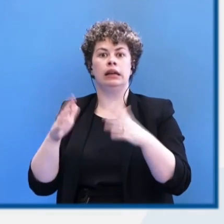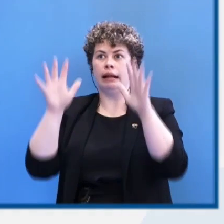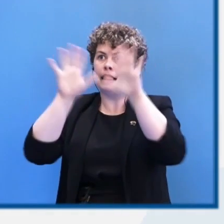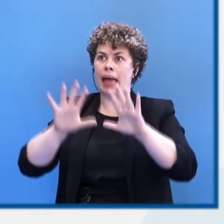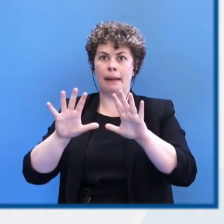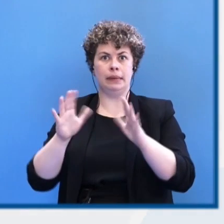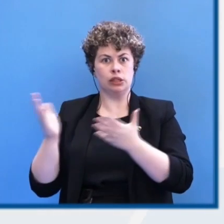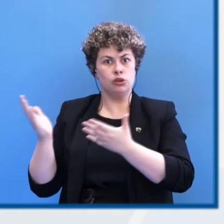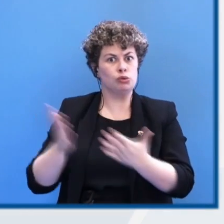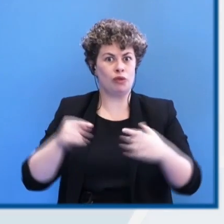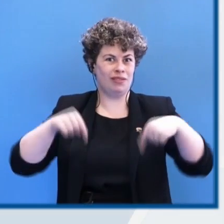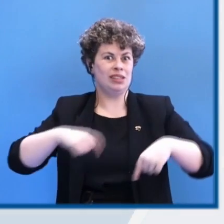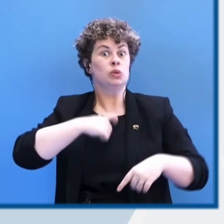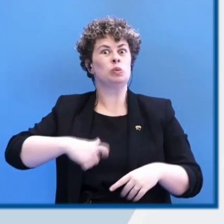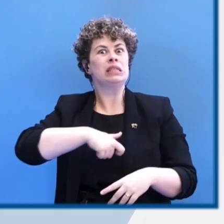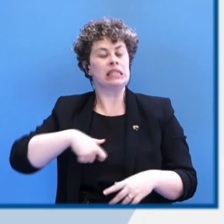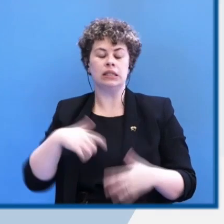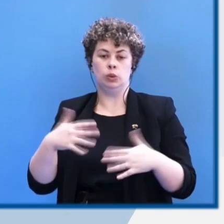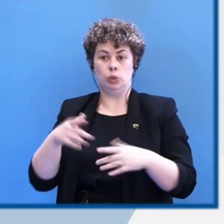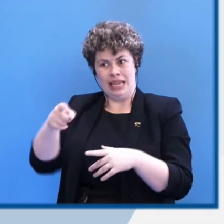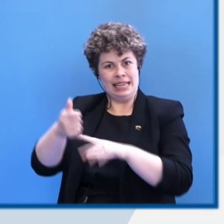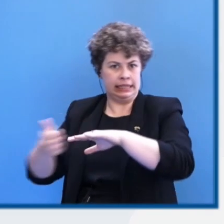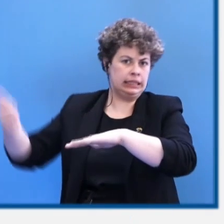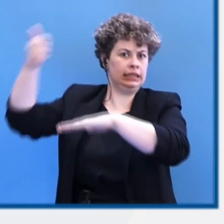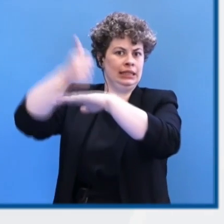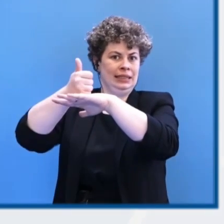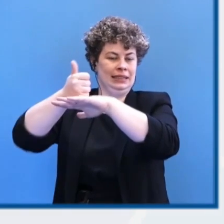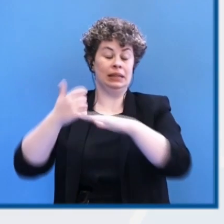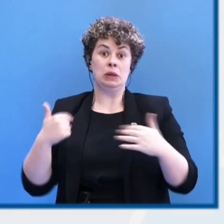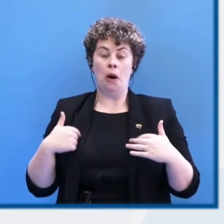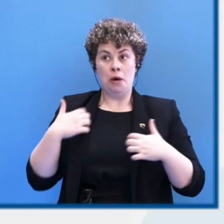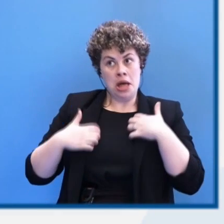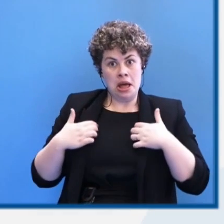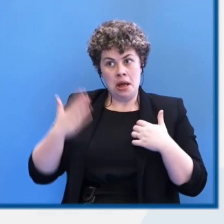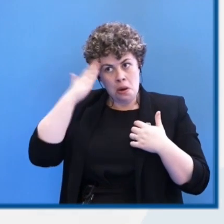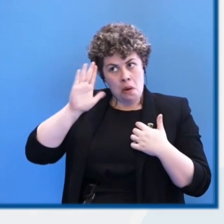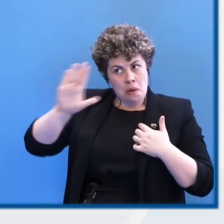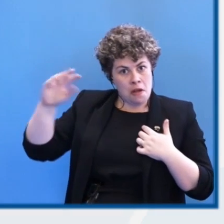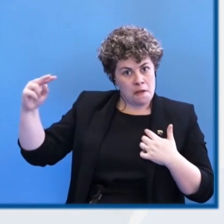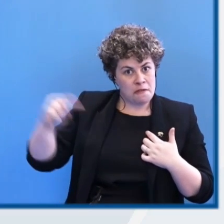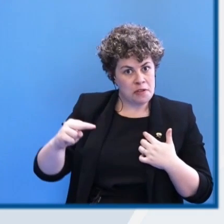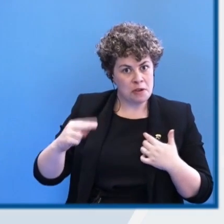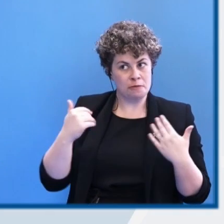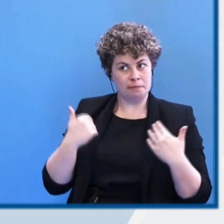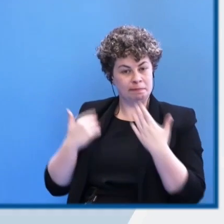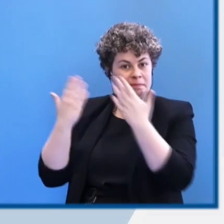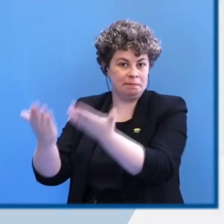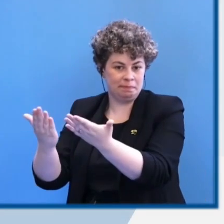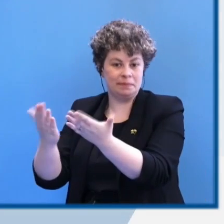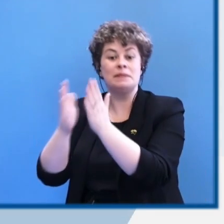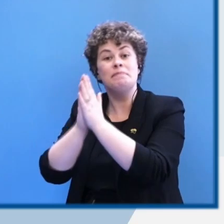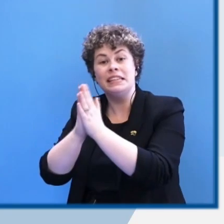So, Dr. Binder, we welcome your insights. I'm turning the floor over to him and over to Dr.